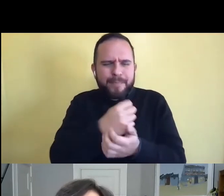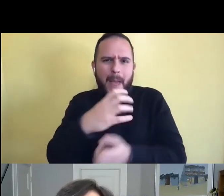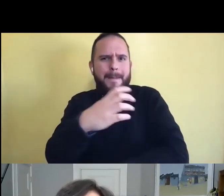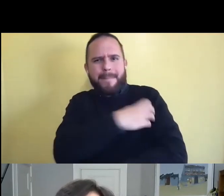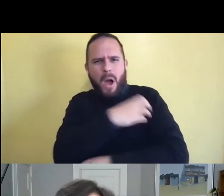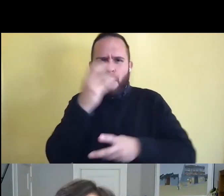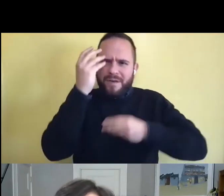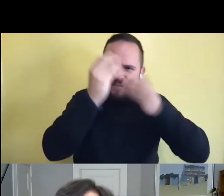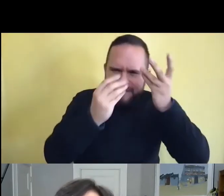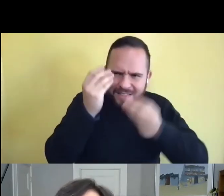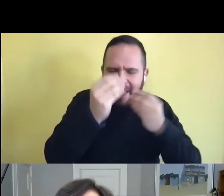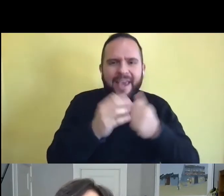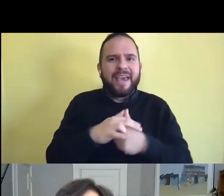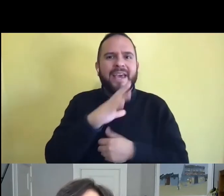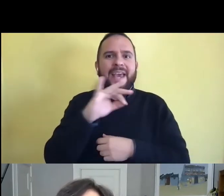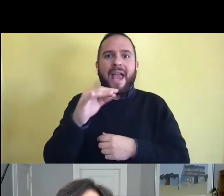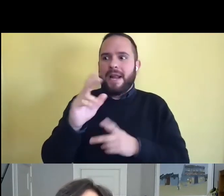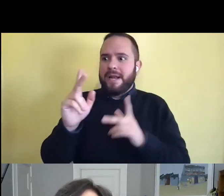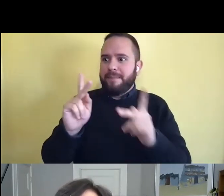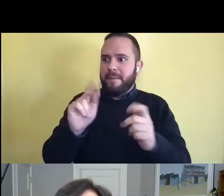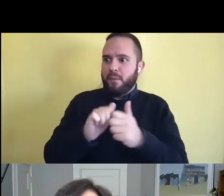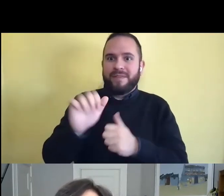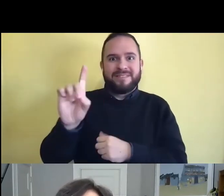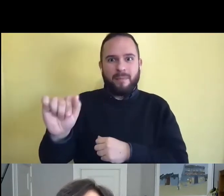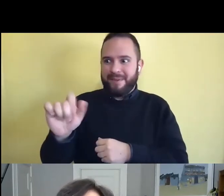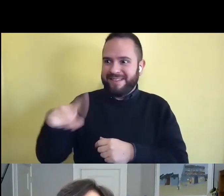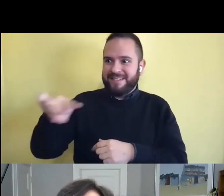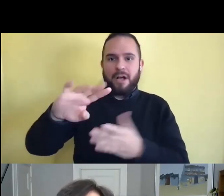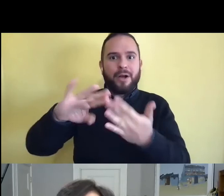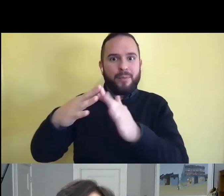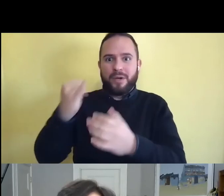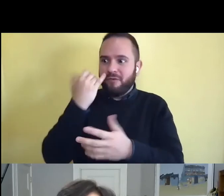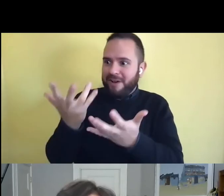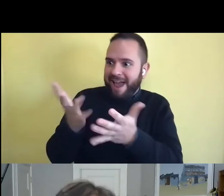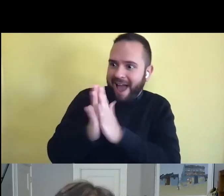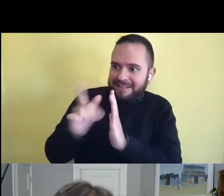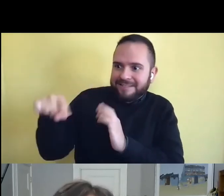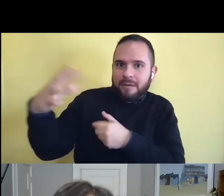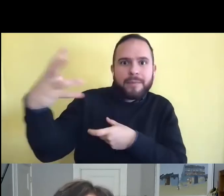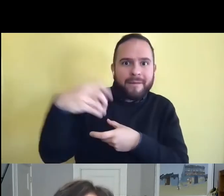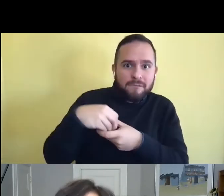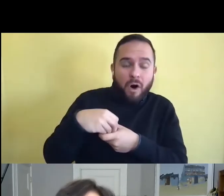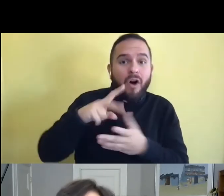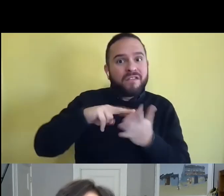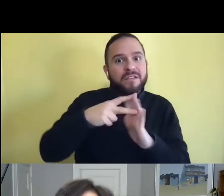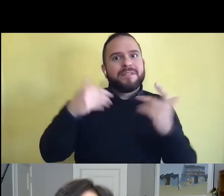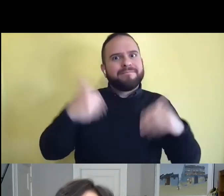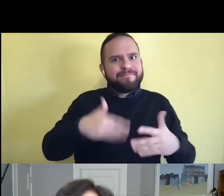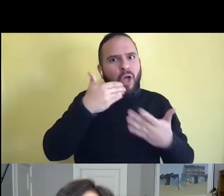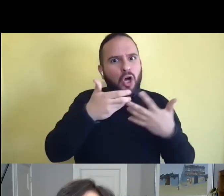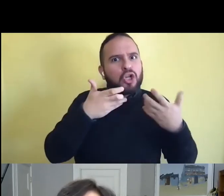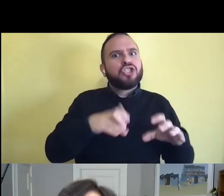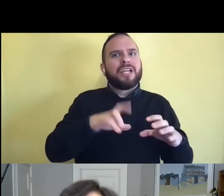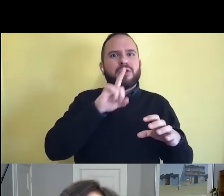of the strong disability community, then we have a change. We have a real good chance to really shape the future